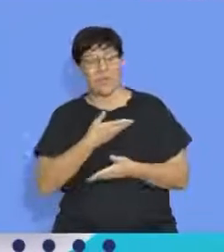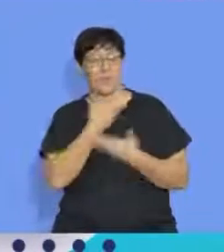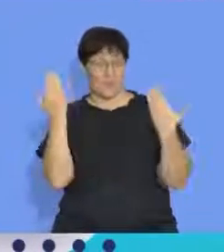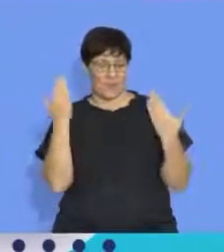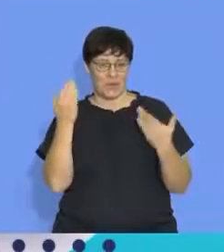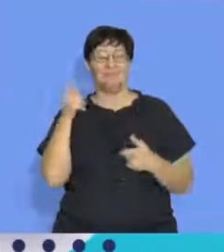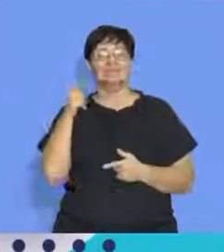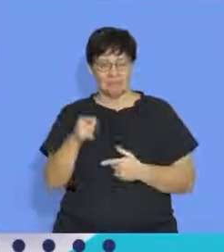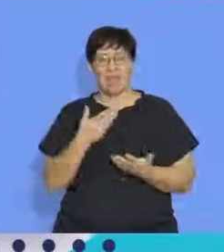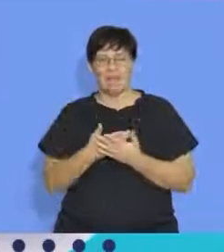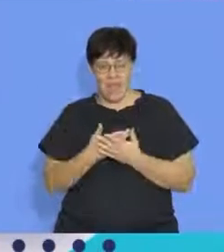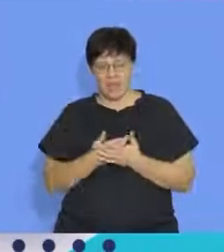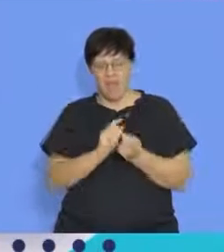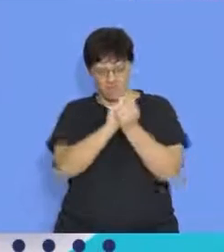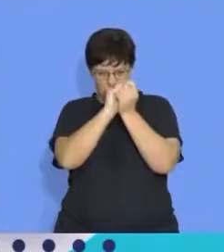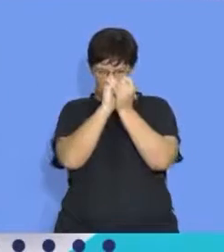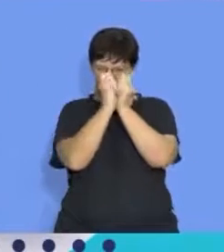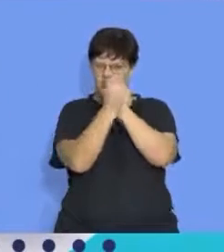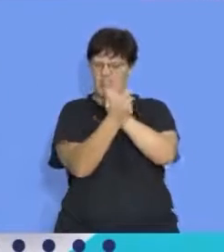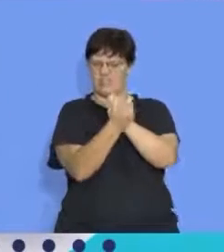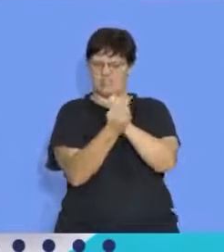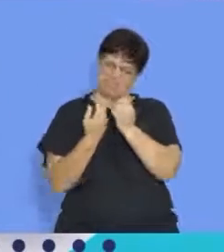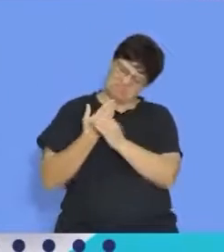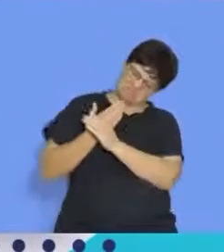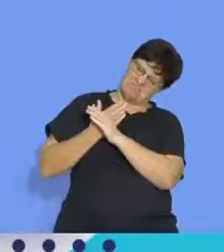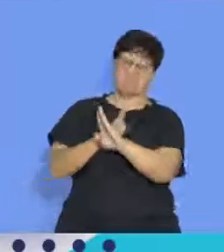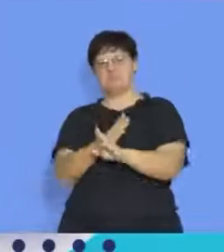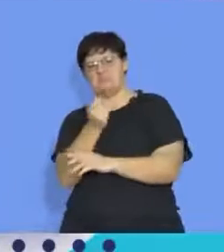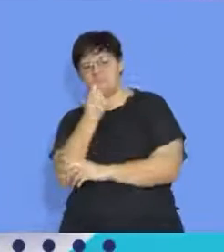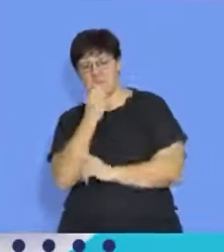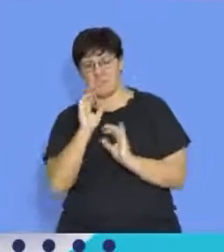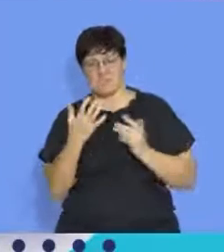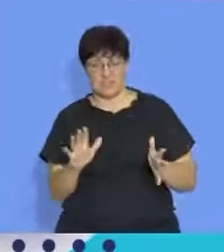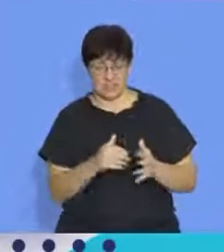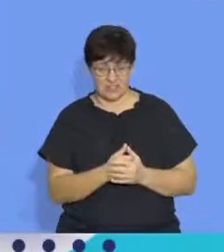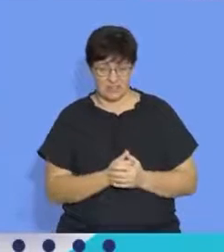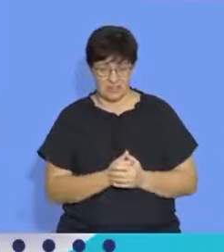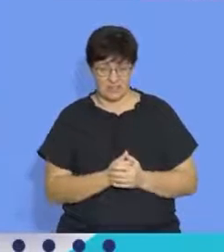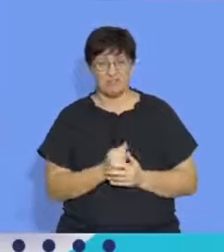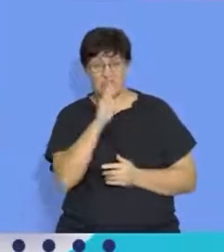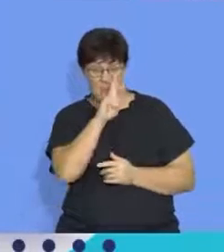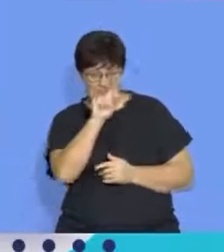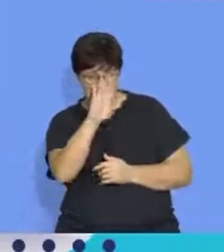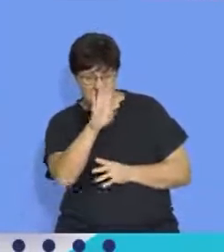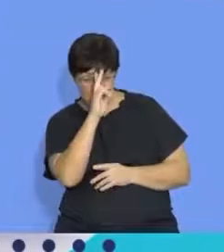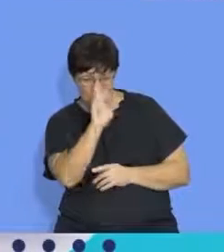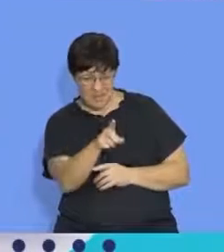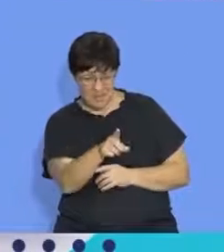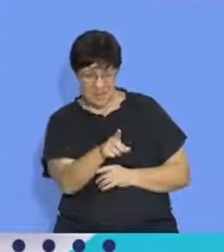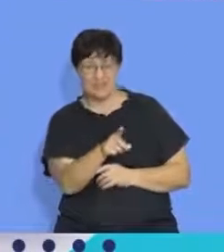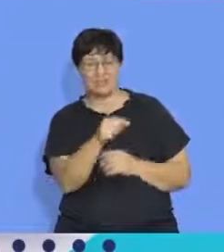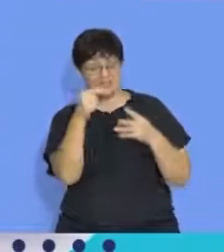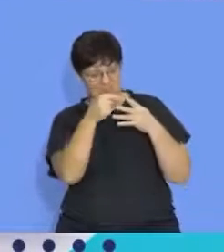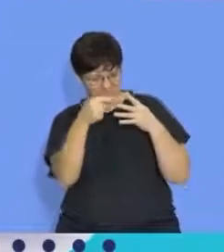bacteria are able to mutate and become back resistant. Remember when we looked at TB? There are